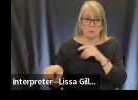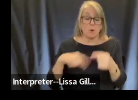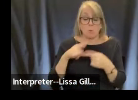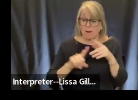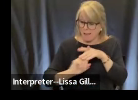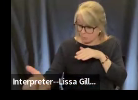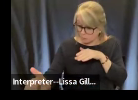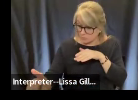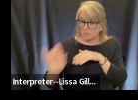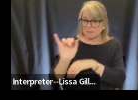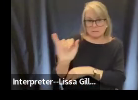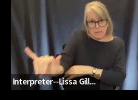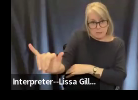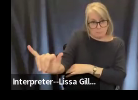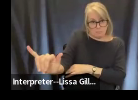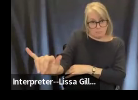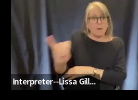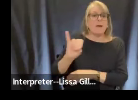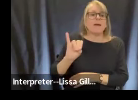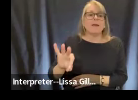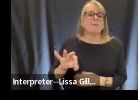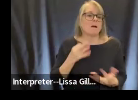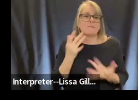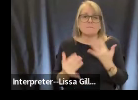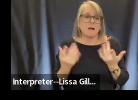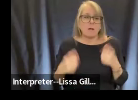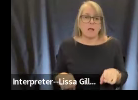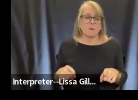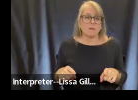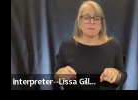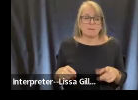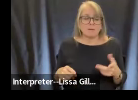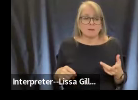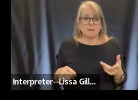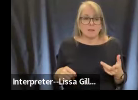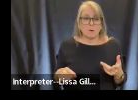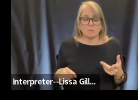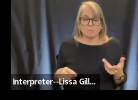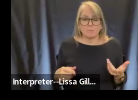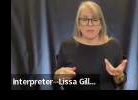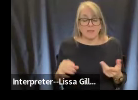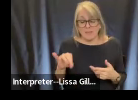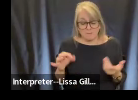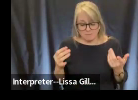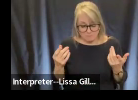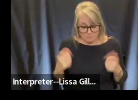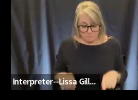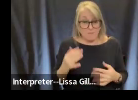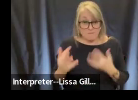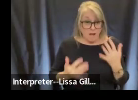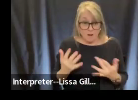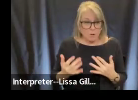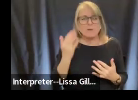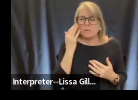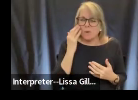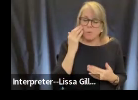out. If there is a fire, that big thing we've always been taught as kids is to stop, drop, and roll. But the reality is that we're not going to end up with